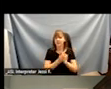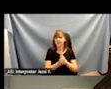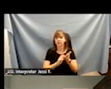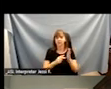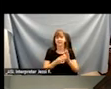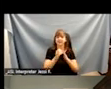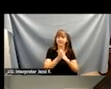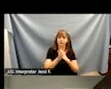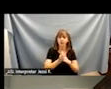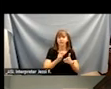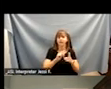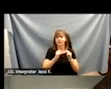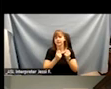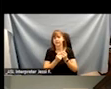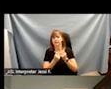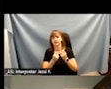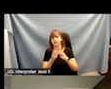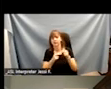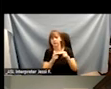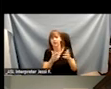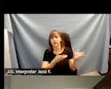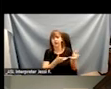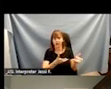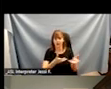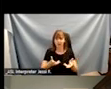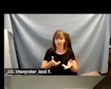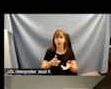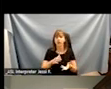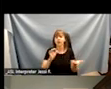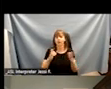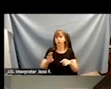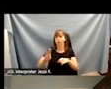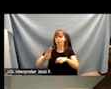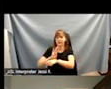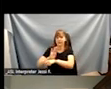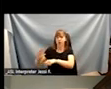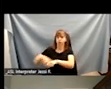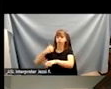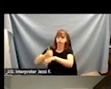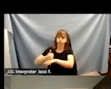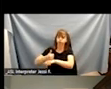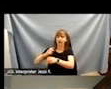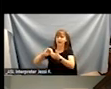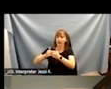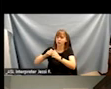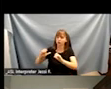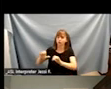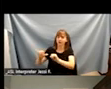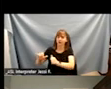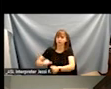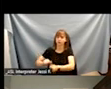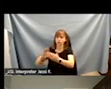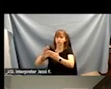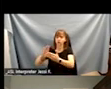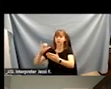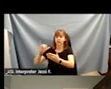leadership, team building, to business framework skills to help you develop your business financials, developing your